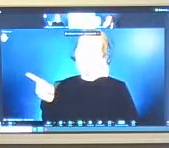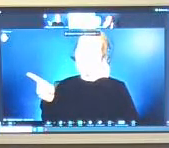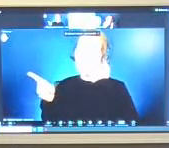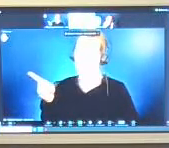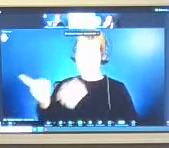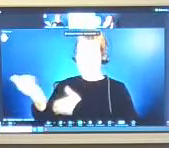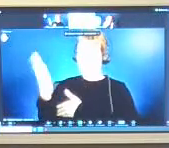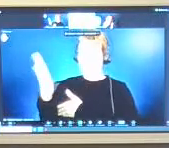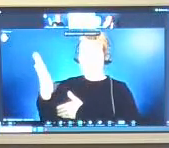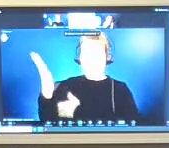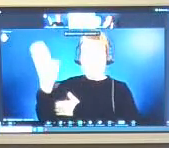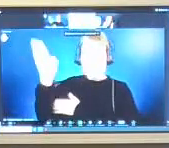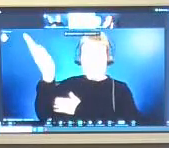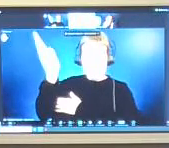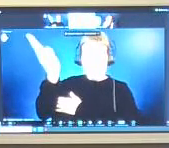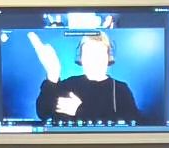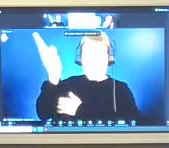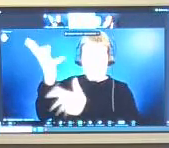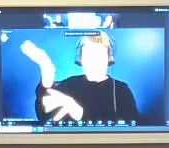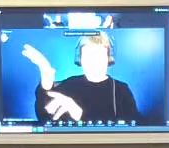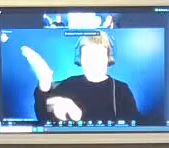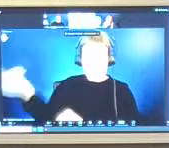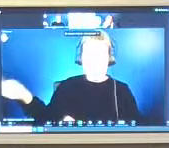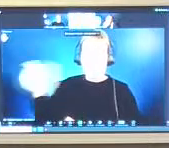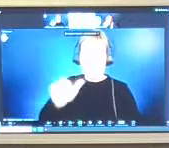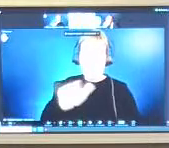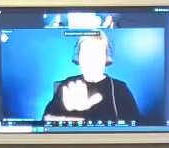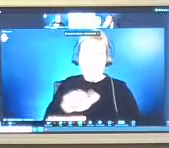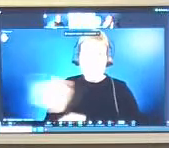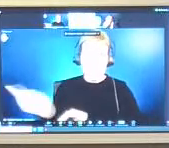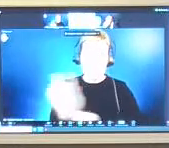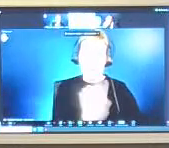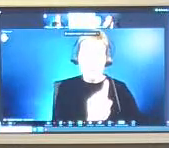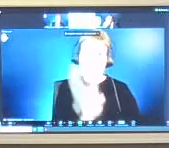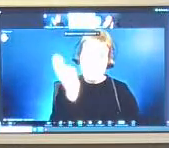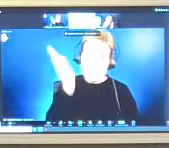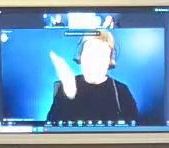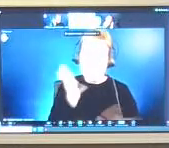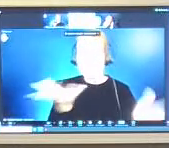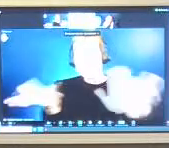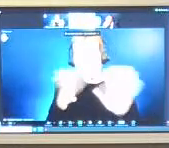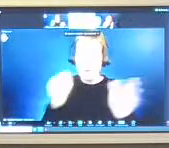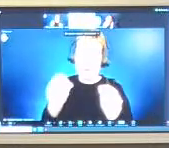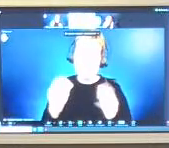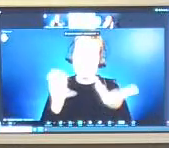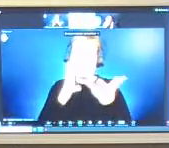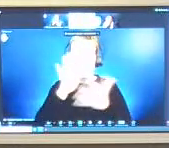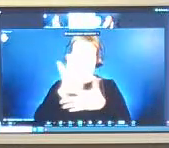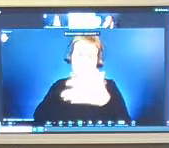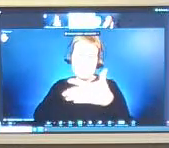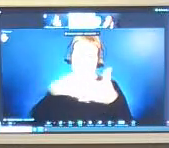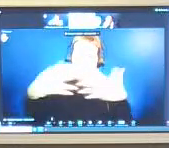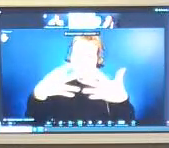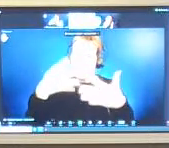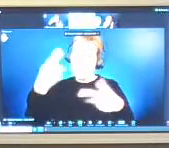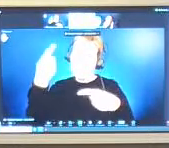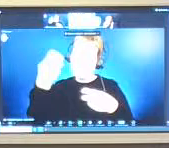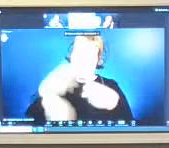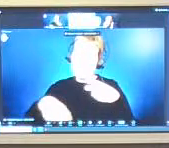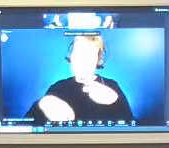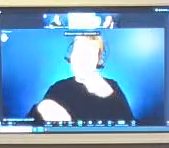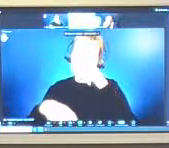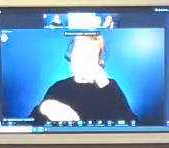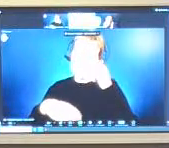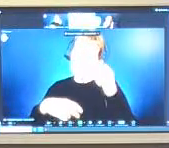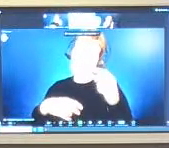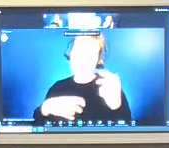I had to come over to the park to do that. So it was sort of a lot happening all in one day.